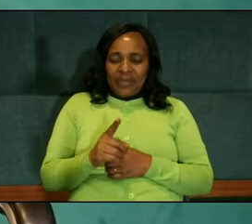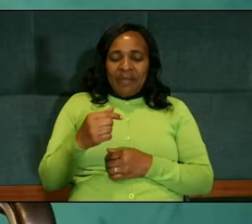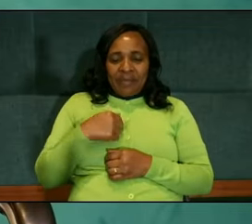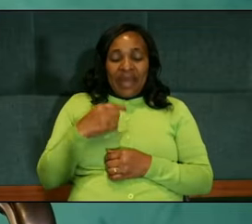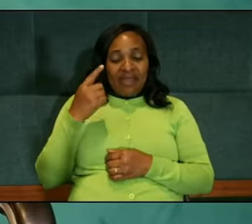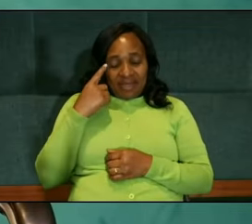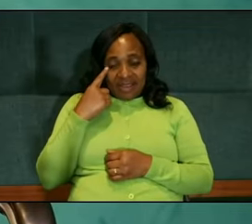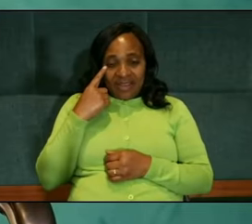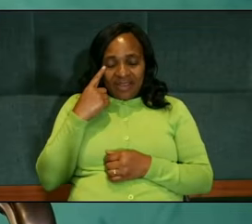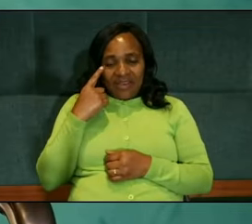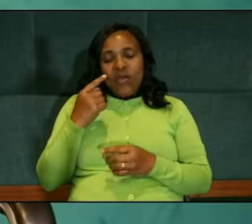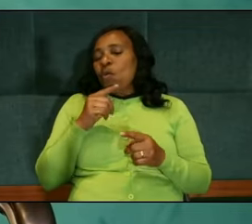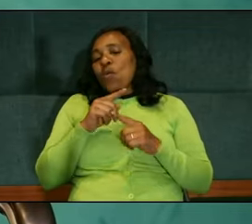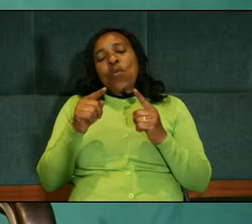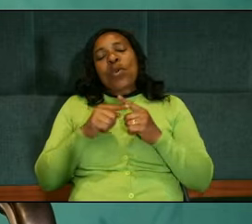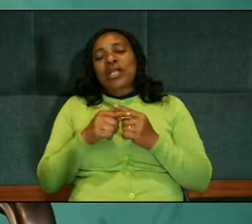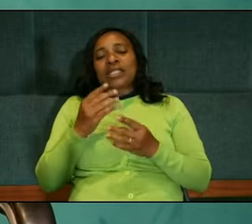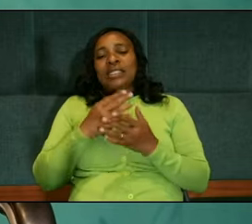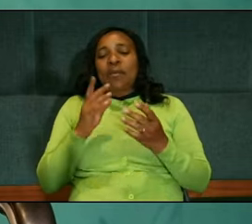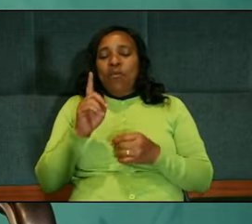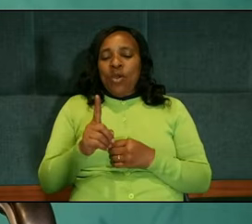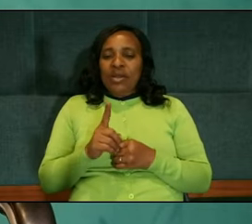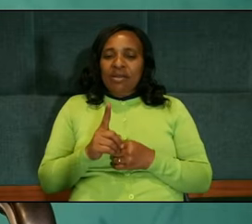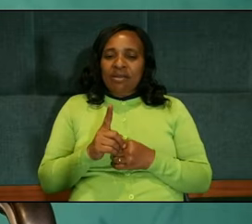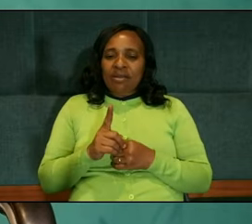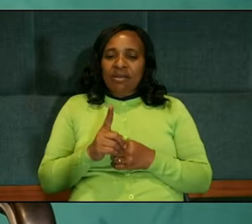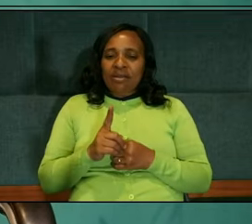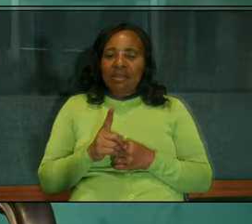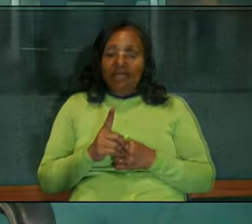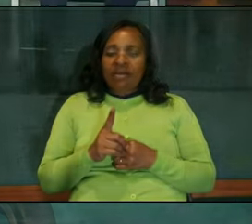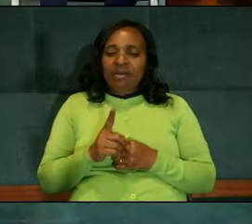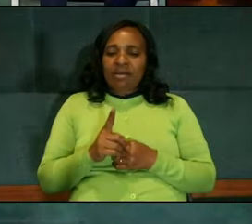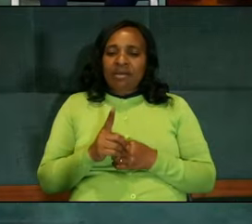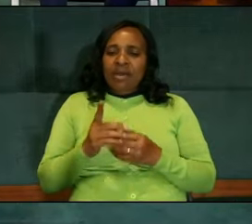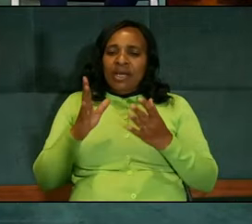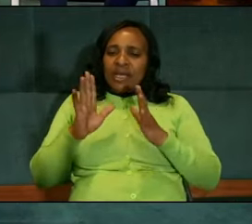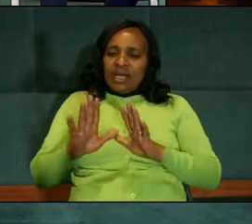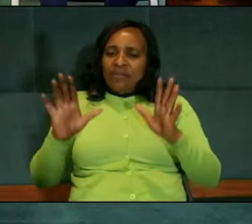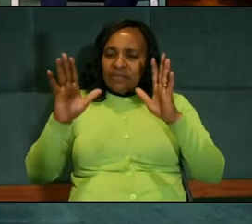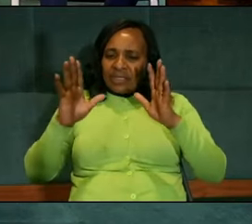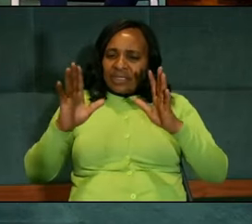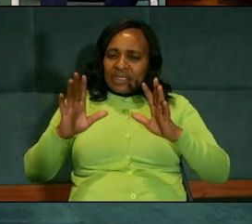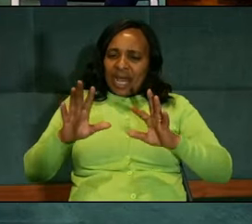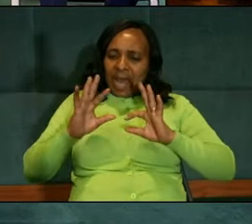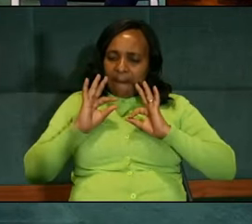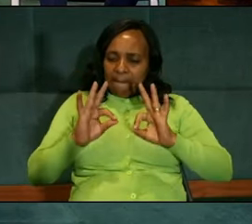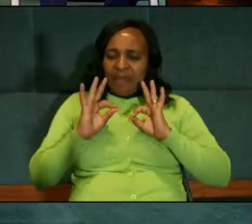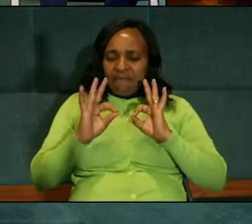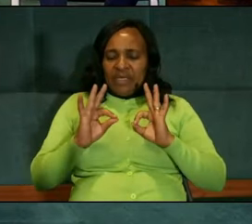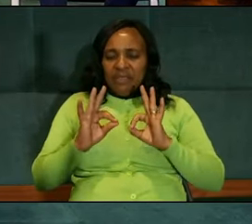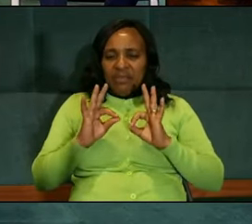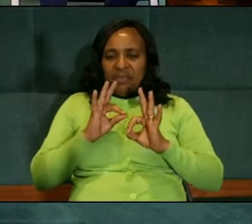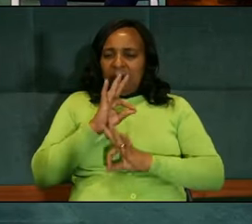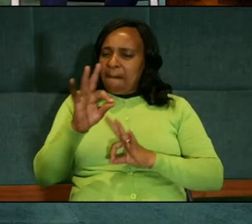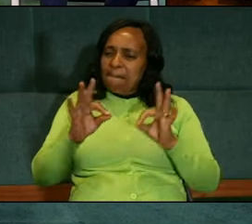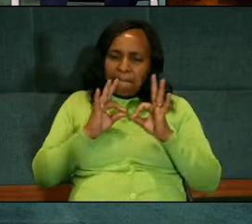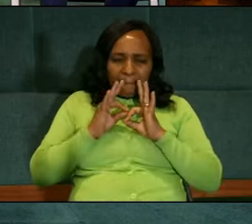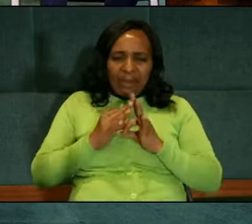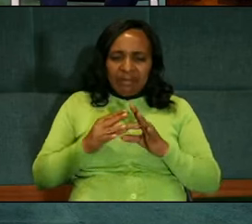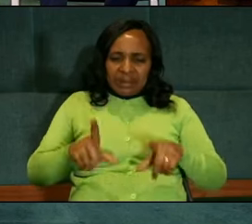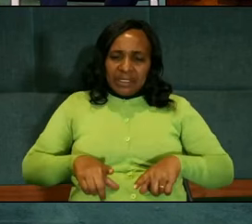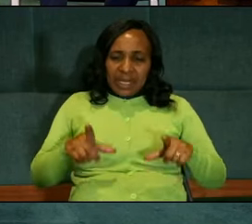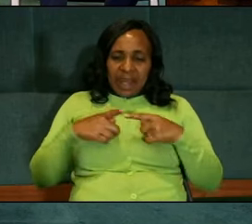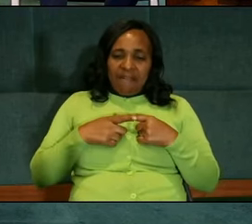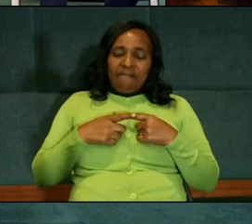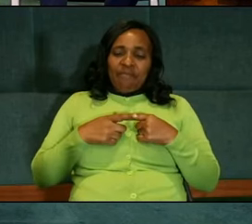like when someone lives a pretty much righteous life, it's a rebuke to they